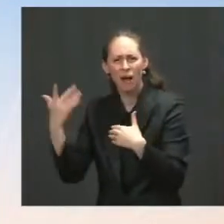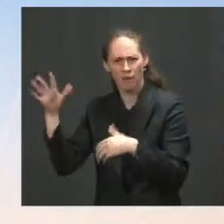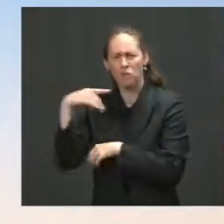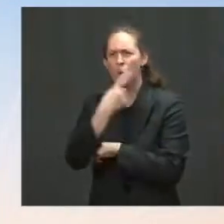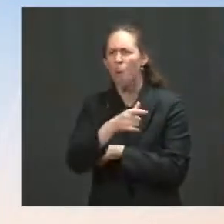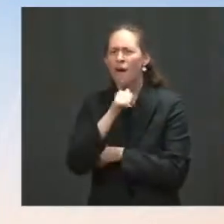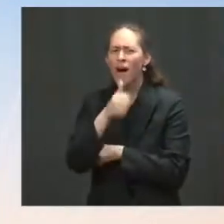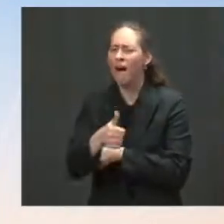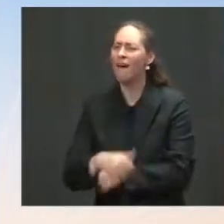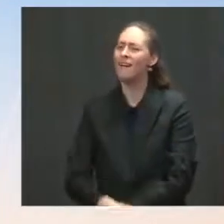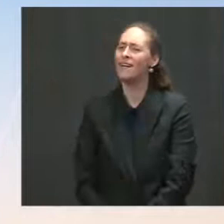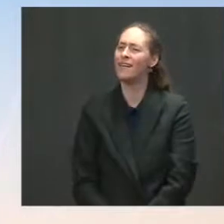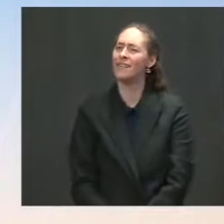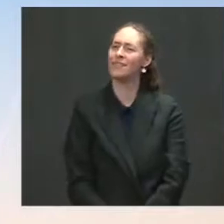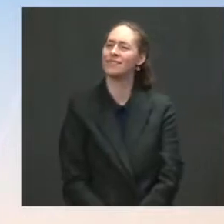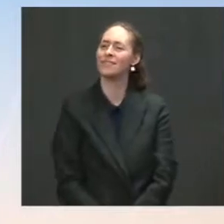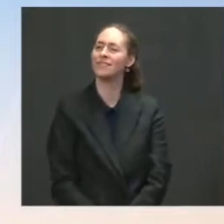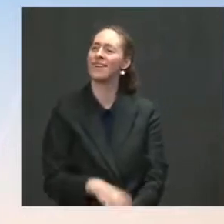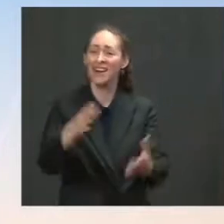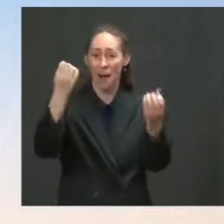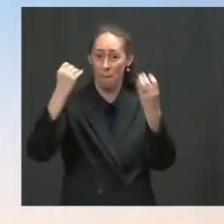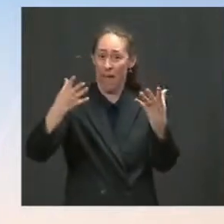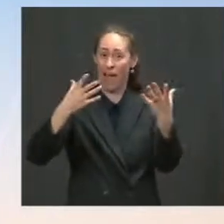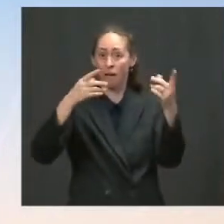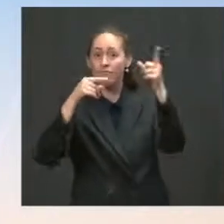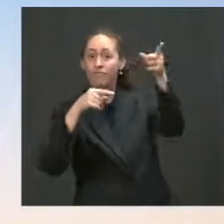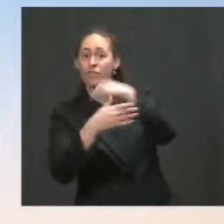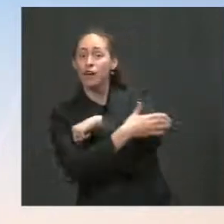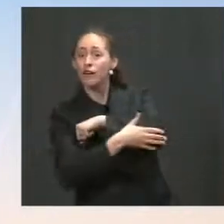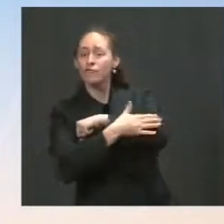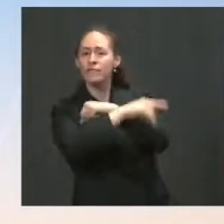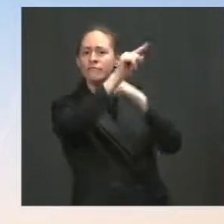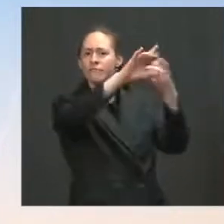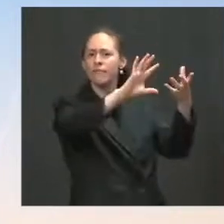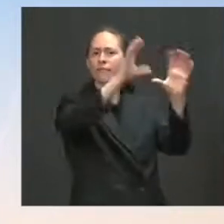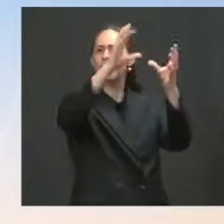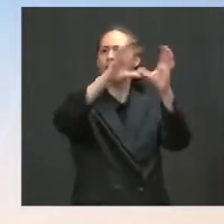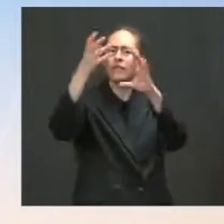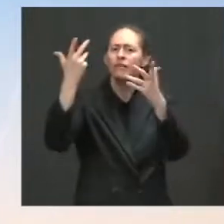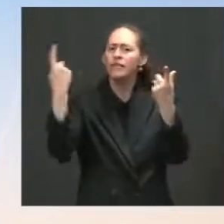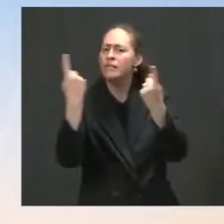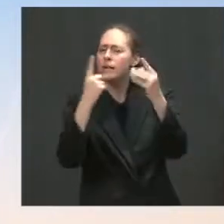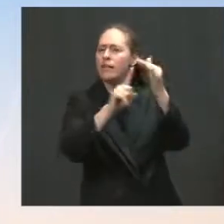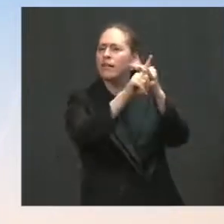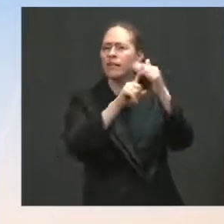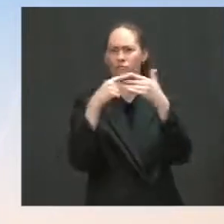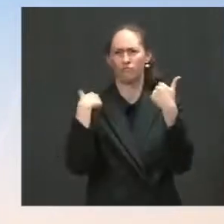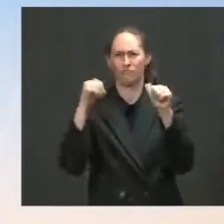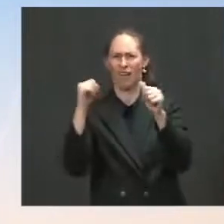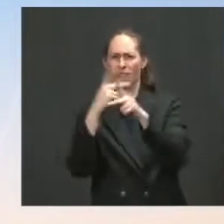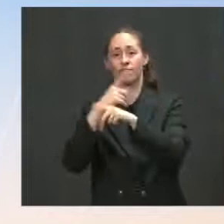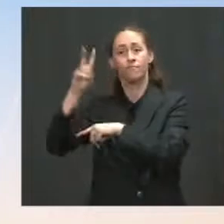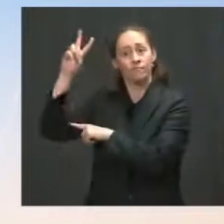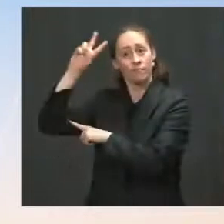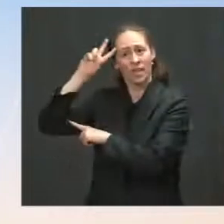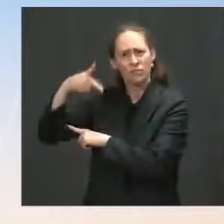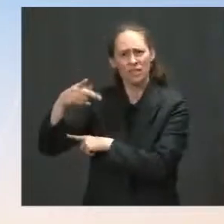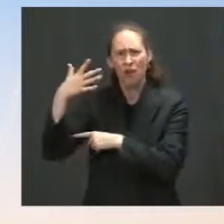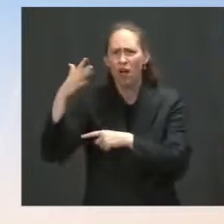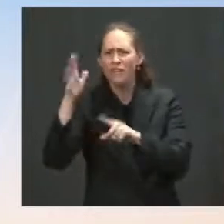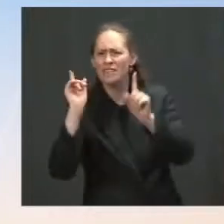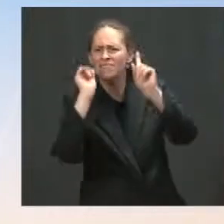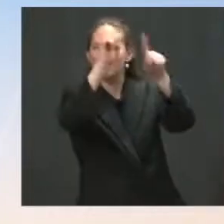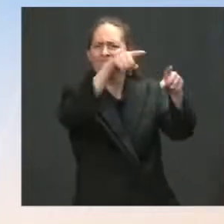to address those as well. And the vice president is leading those efforts. We don't expect that to be a switch, but addressing root causes in these